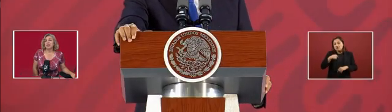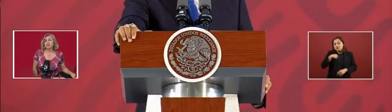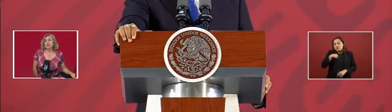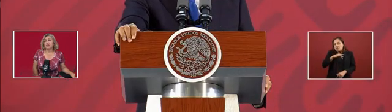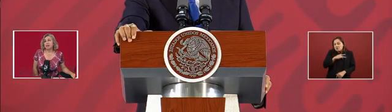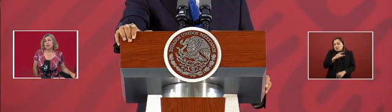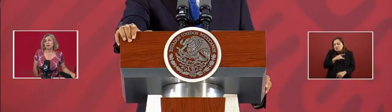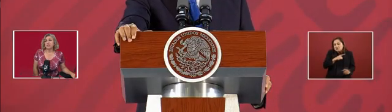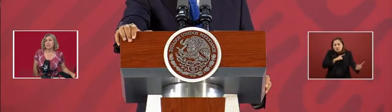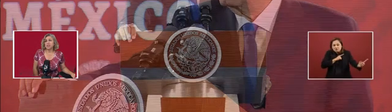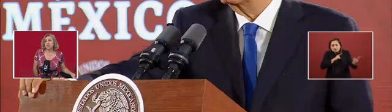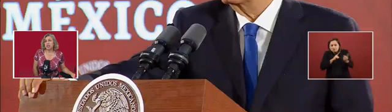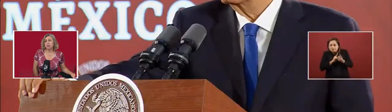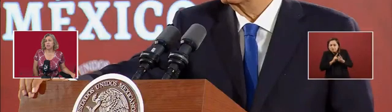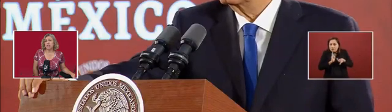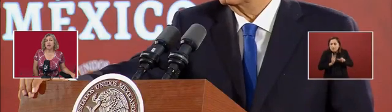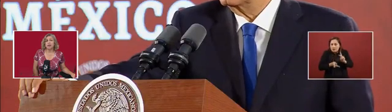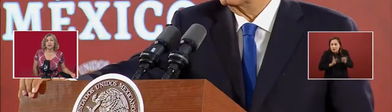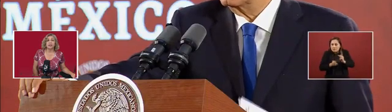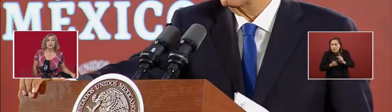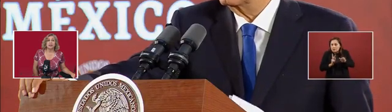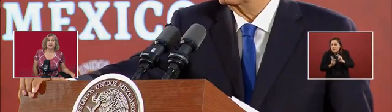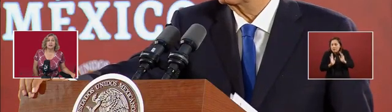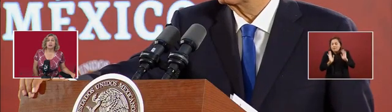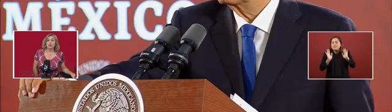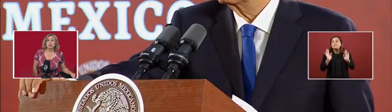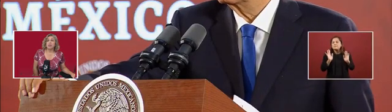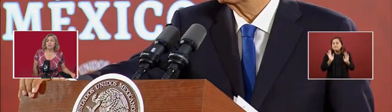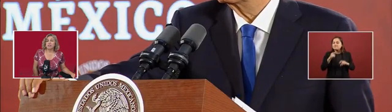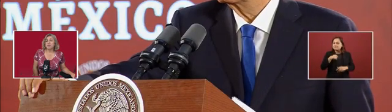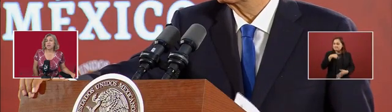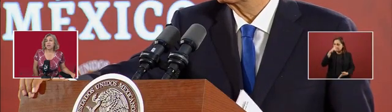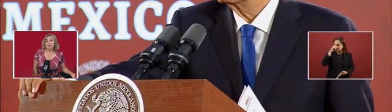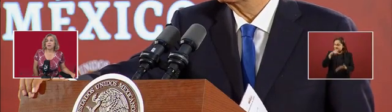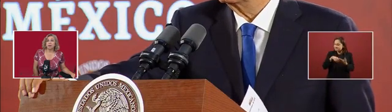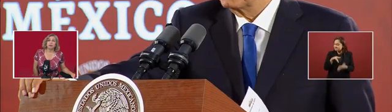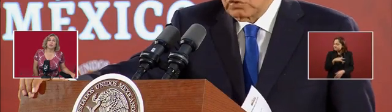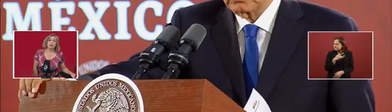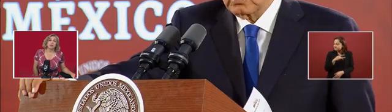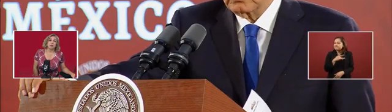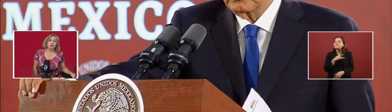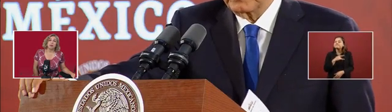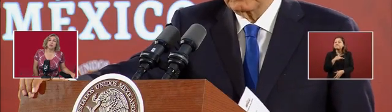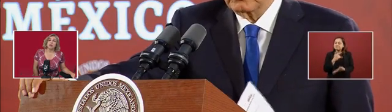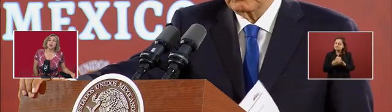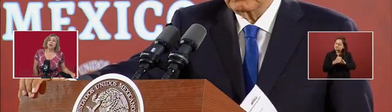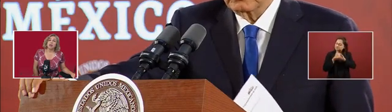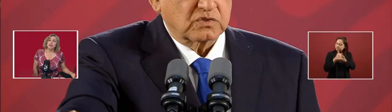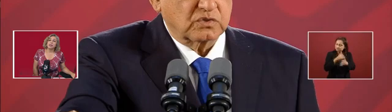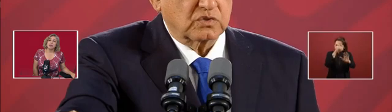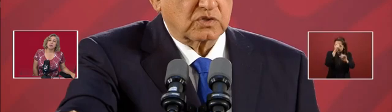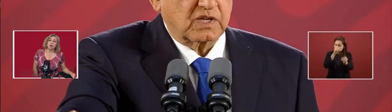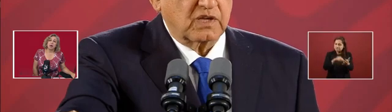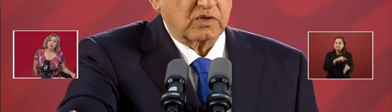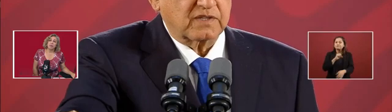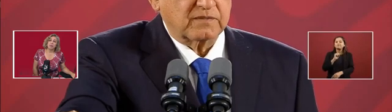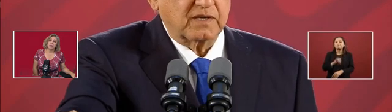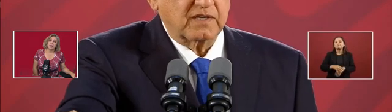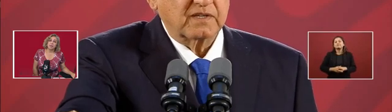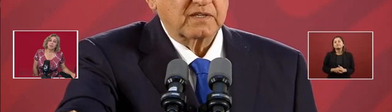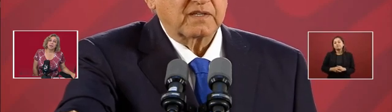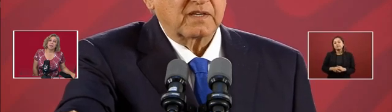caso, gonna. I do know of this Chiapas. case in Chiapas, Pero hay otros. but there's other cases as well Entonces, where